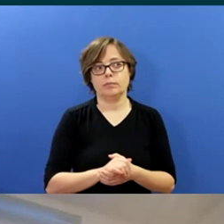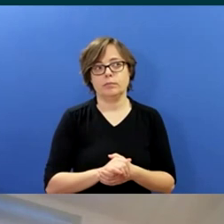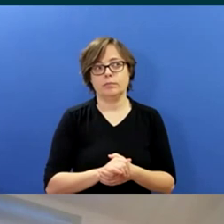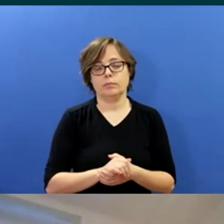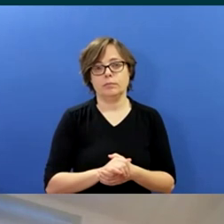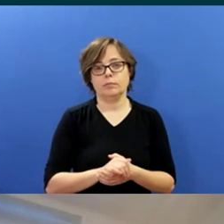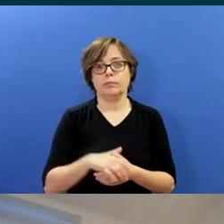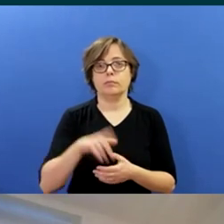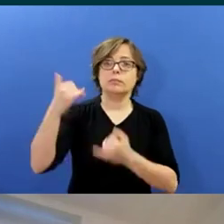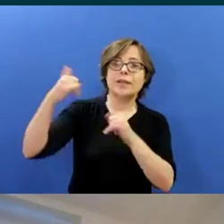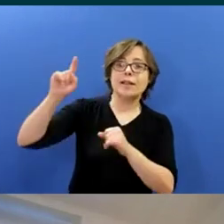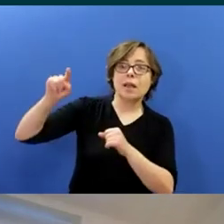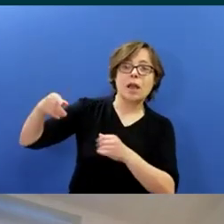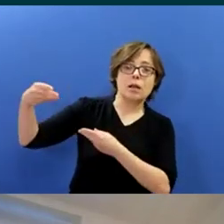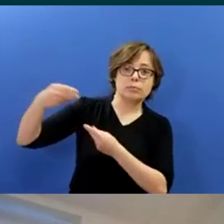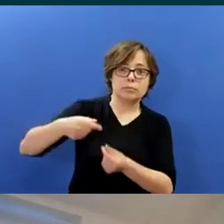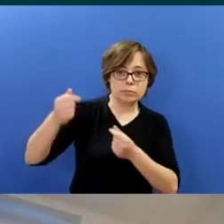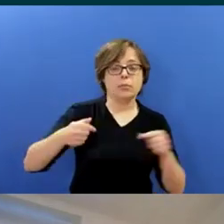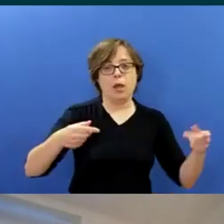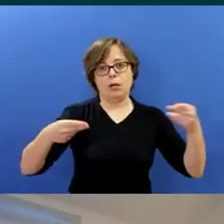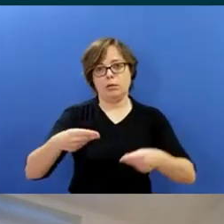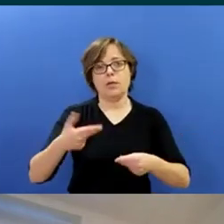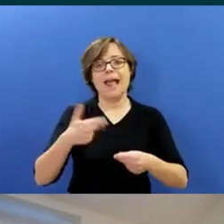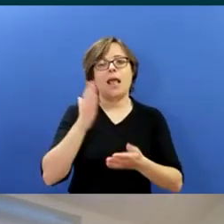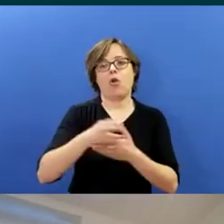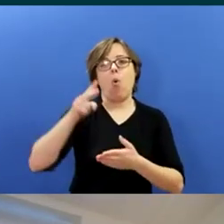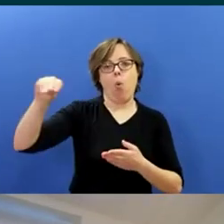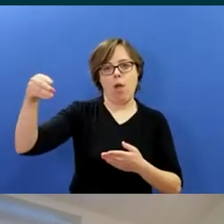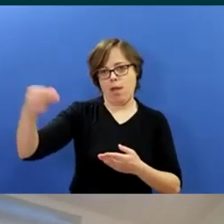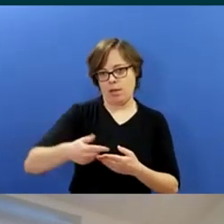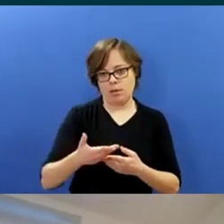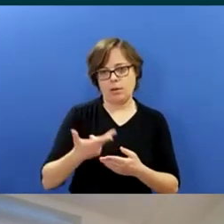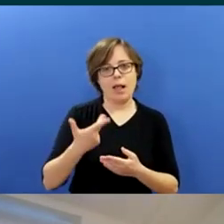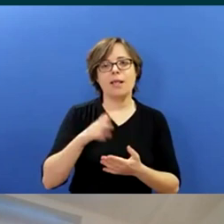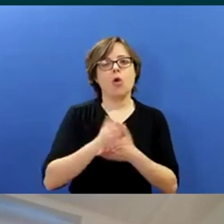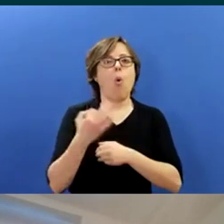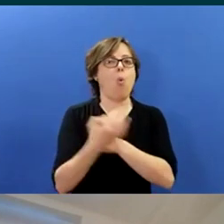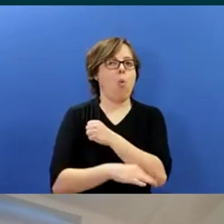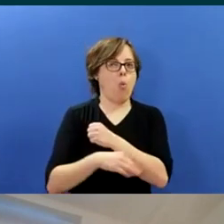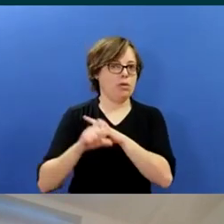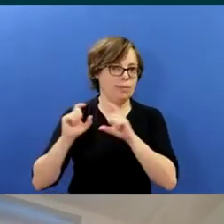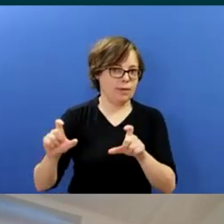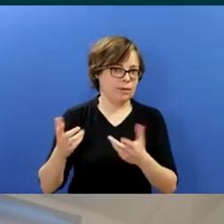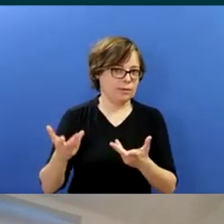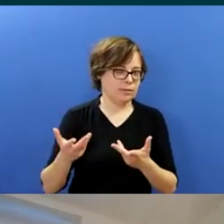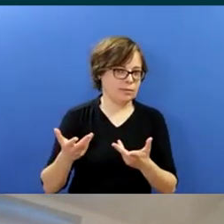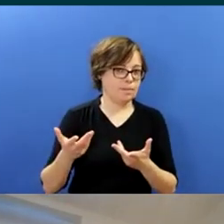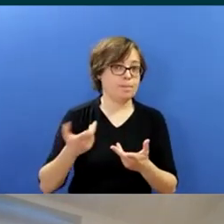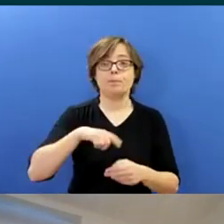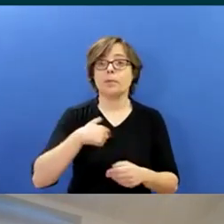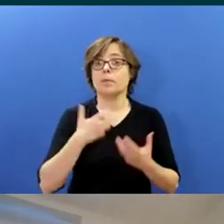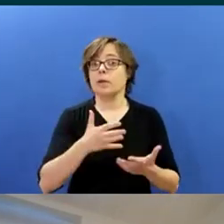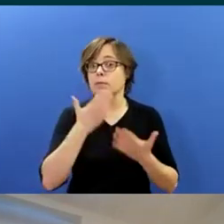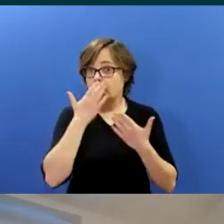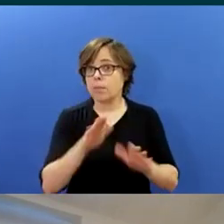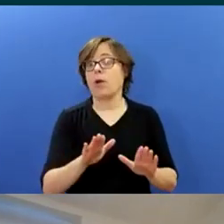the European Union, that allowed us to do something like that, and also to show that it is something that's worthwhile